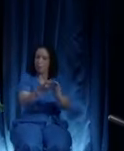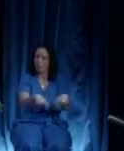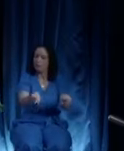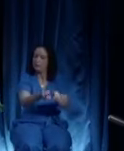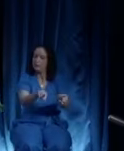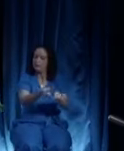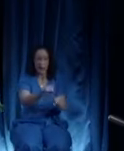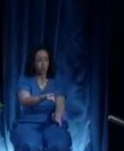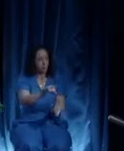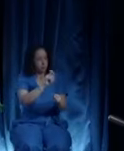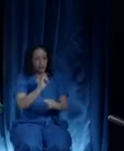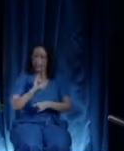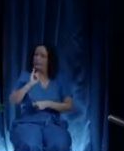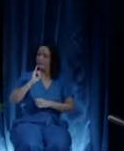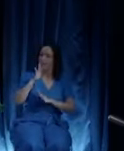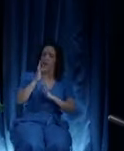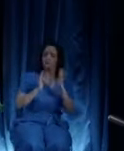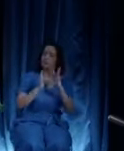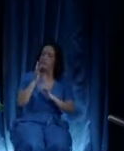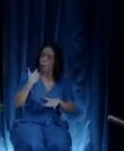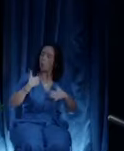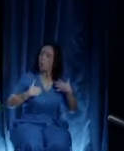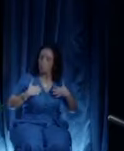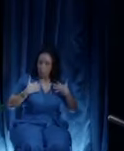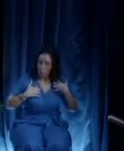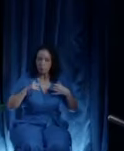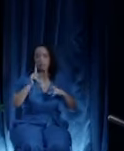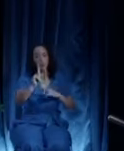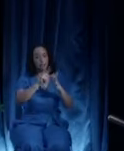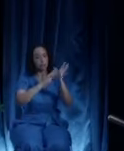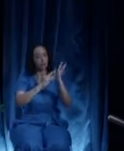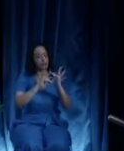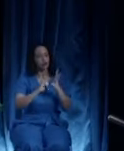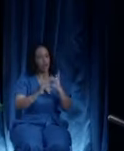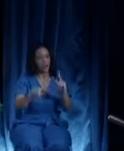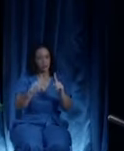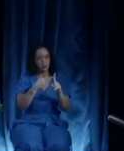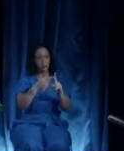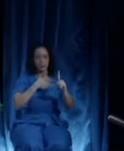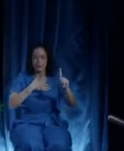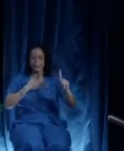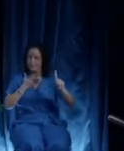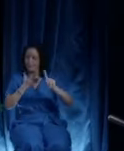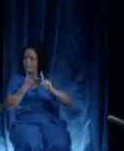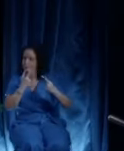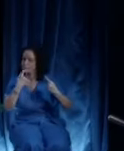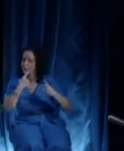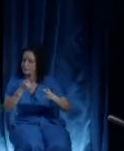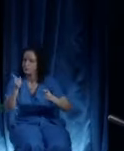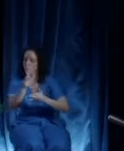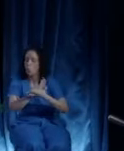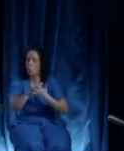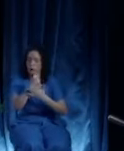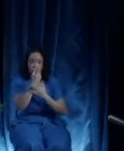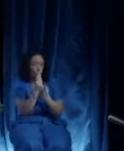to say the least. But it does seem that what James meant by that, the one source that we have